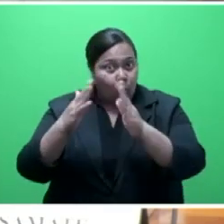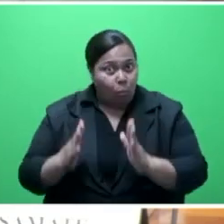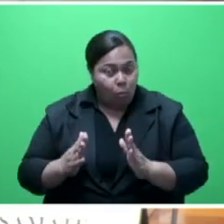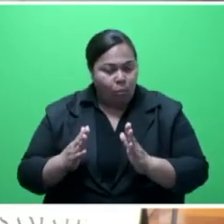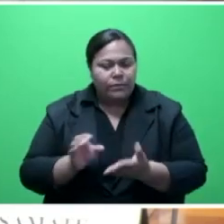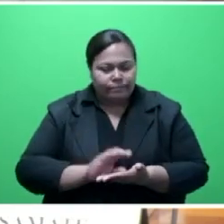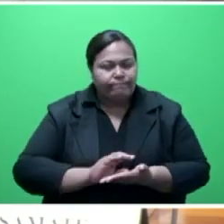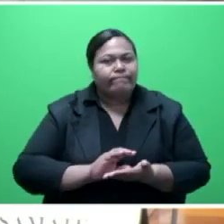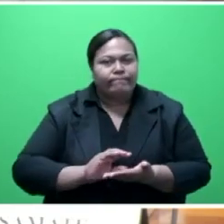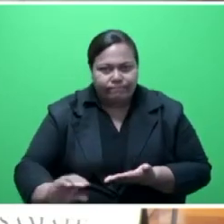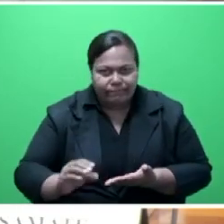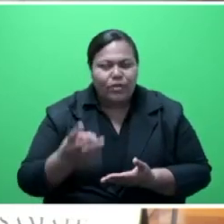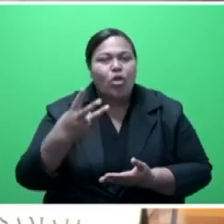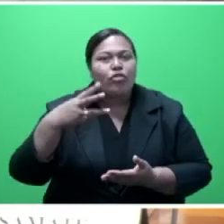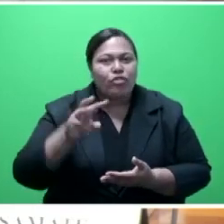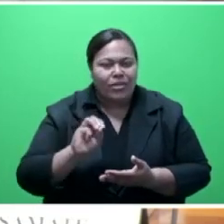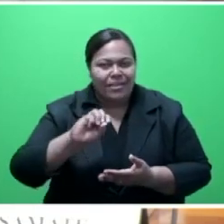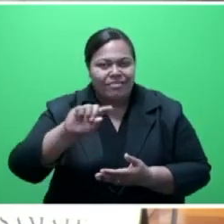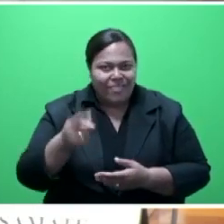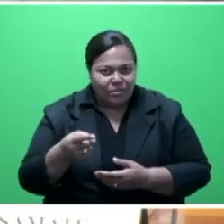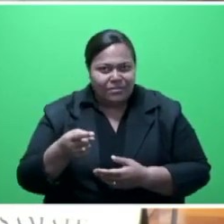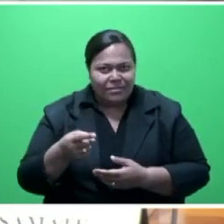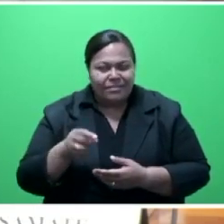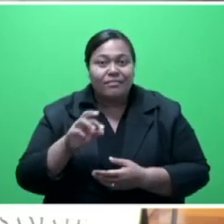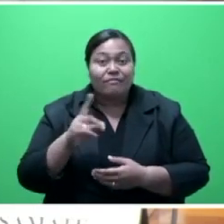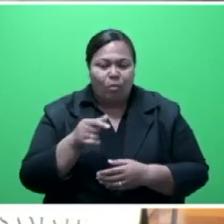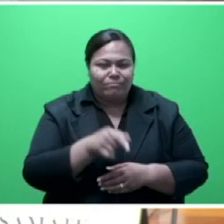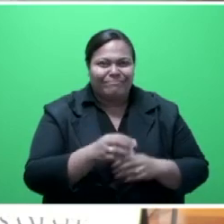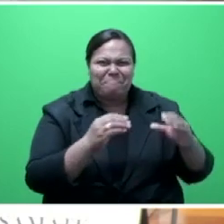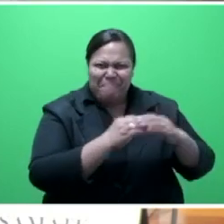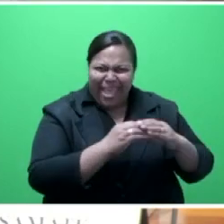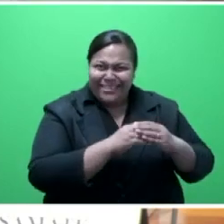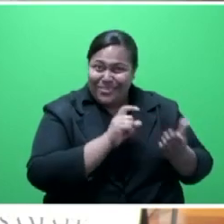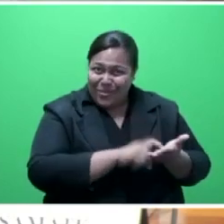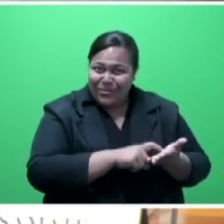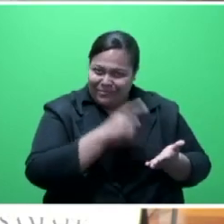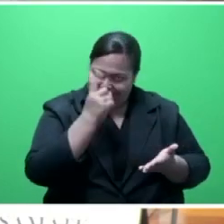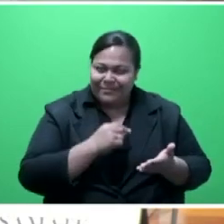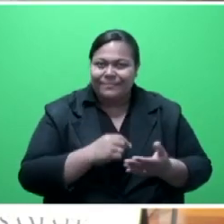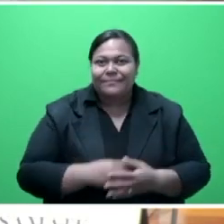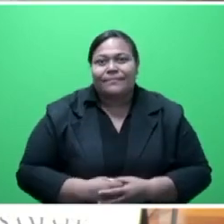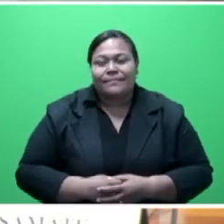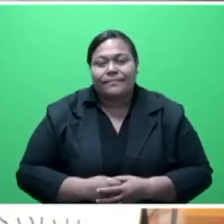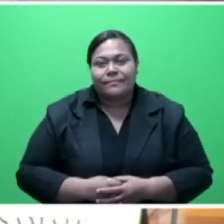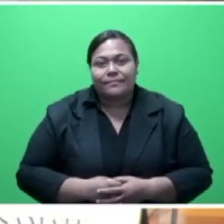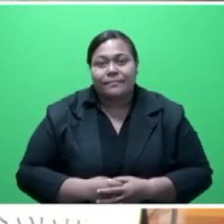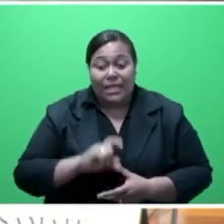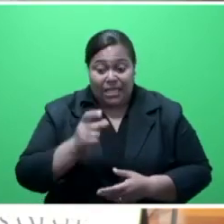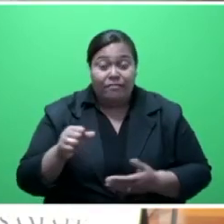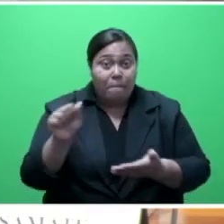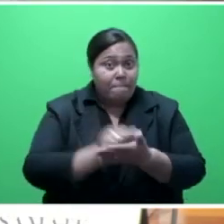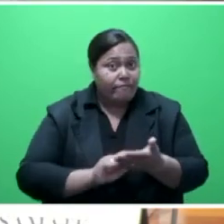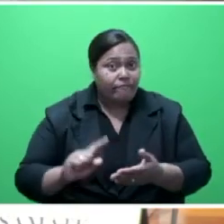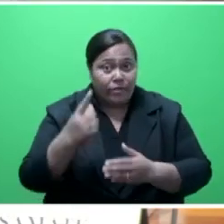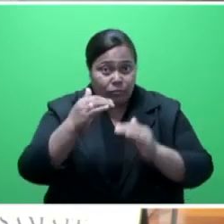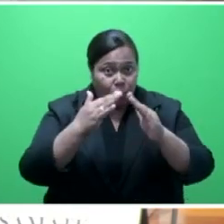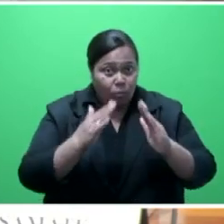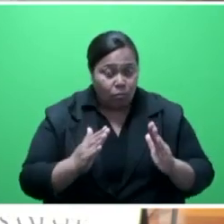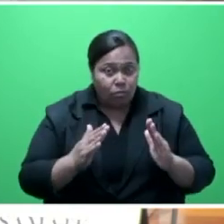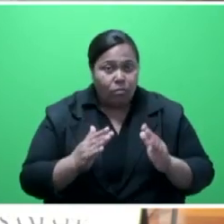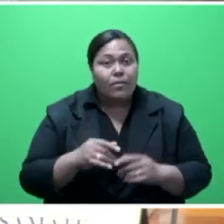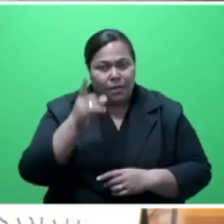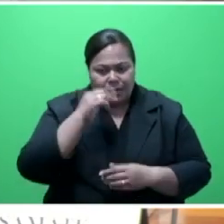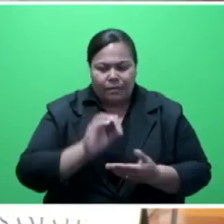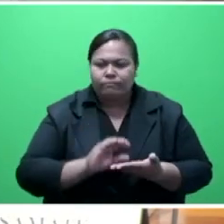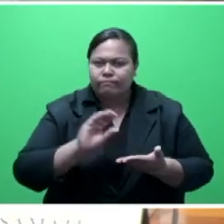granted $30,000 through their financial institution. And Mr. Speaker, sir, if they're buying their first home, they'll be